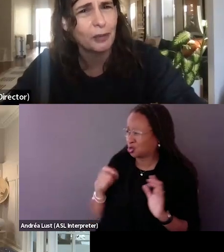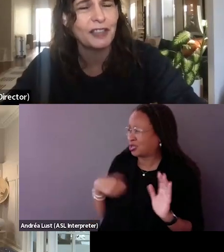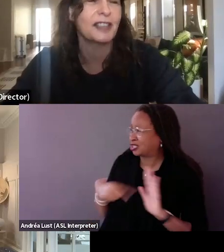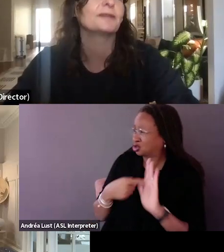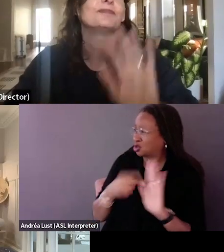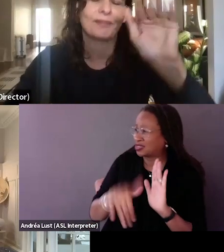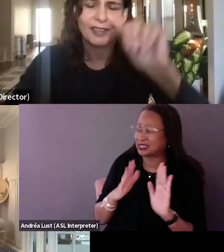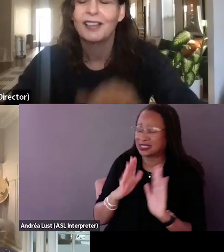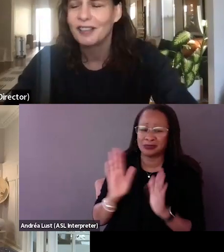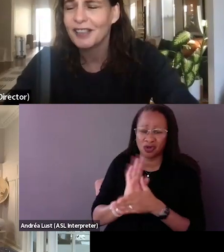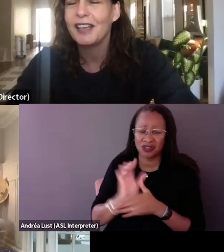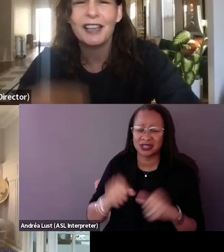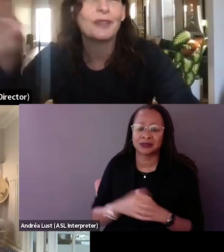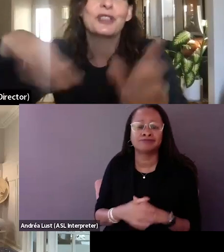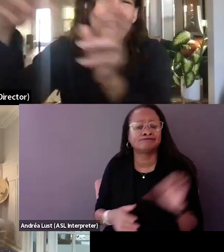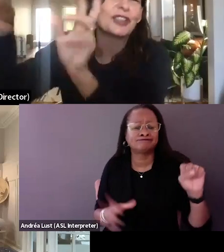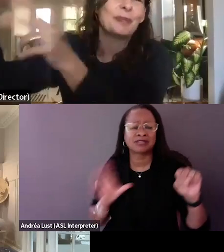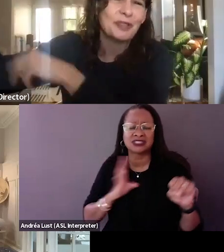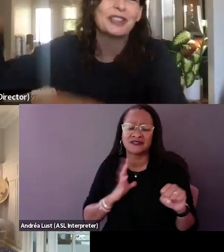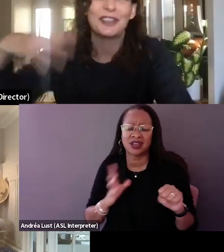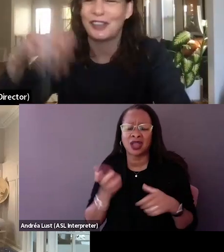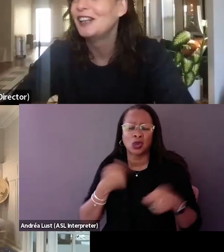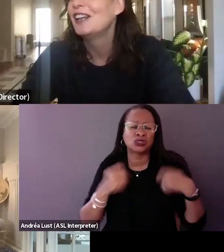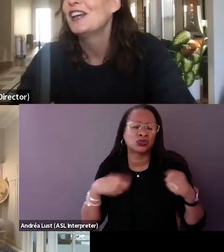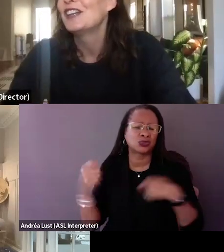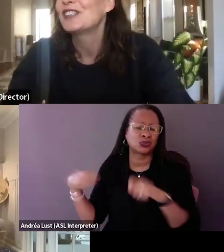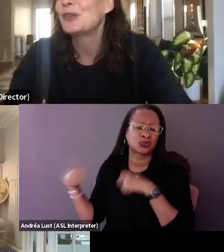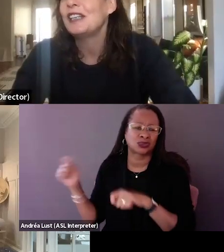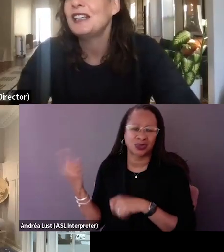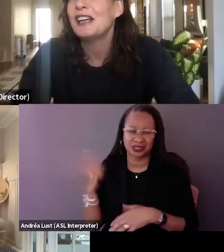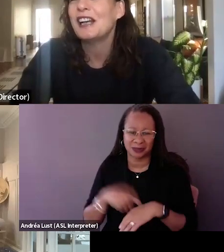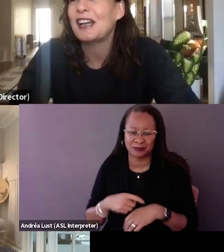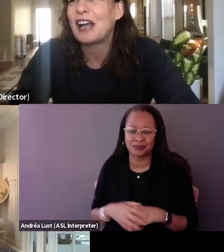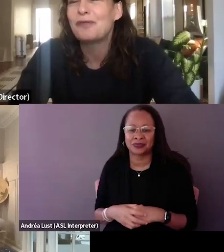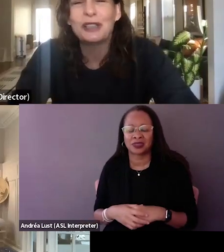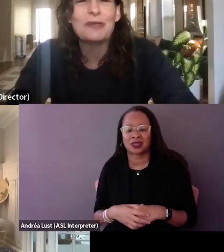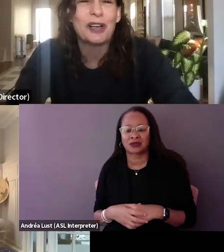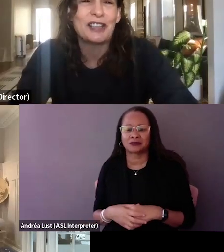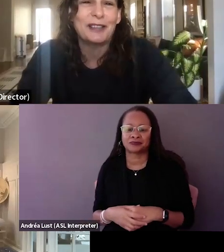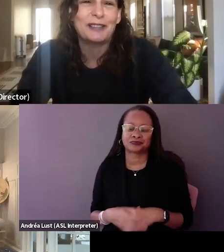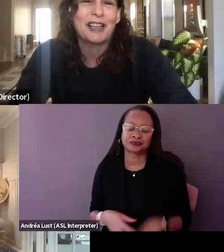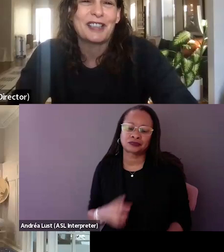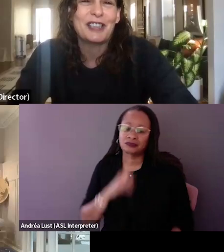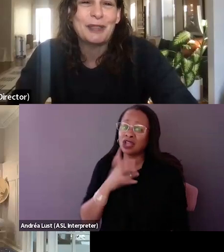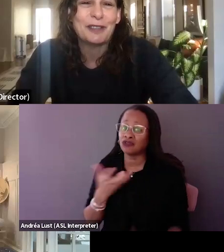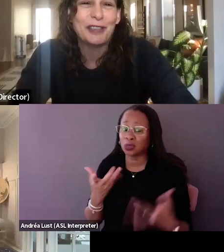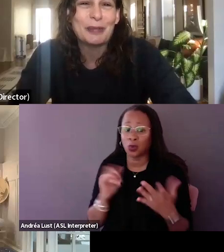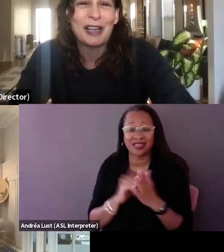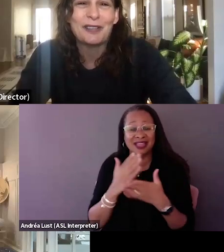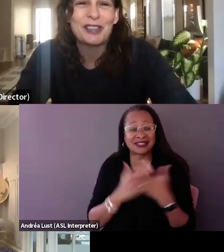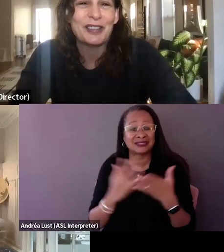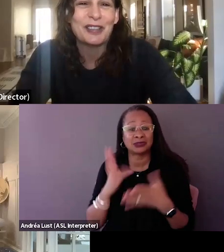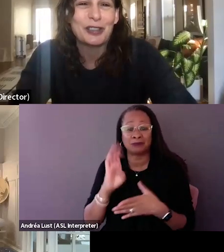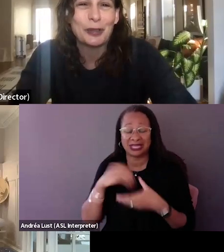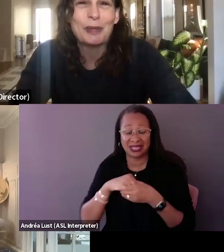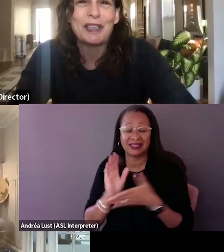this in the movie? He's like, it's like, yeah, we switch it up all the time, you know. So I really wanted that scene to be in the film.